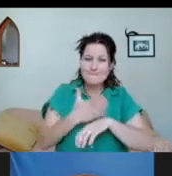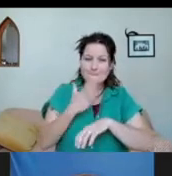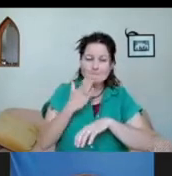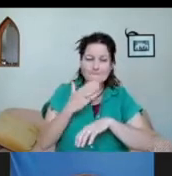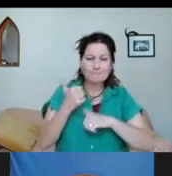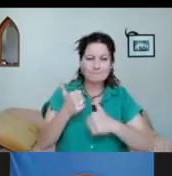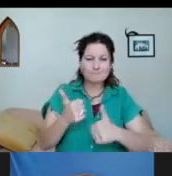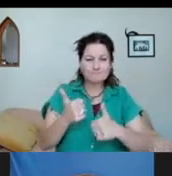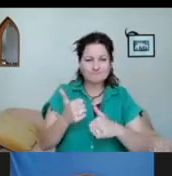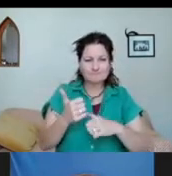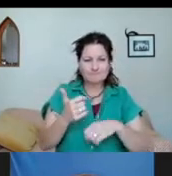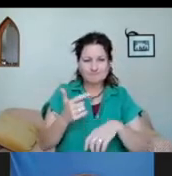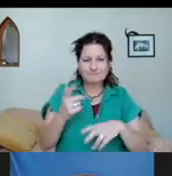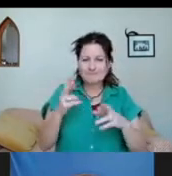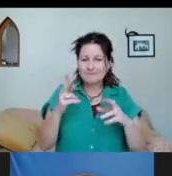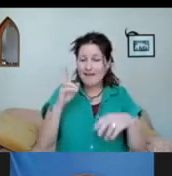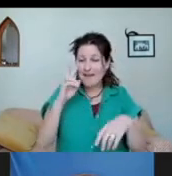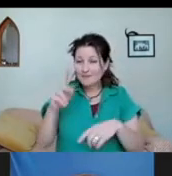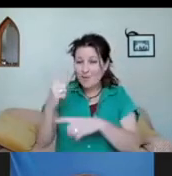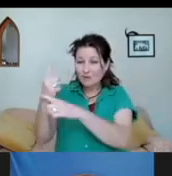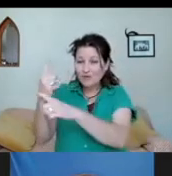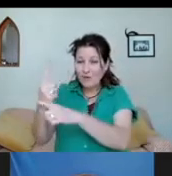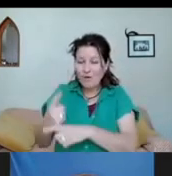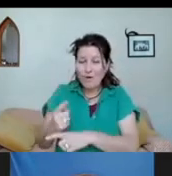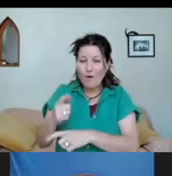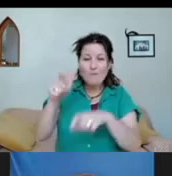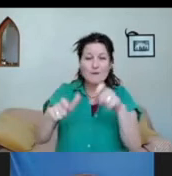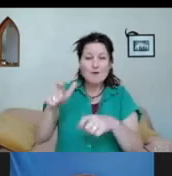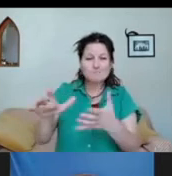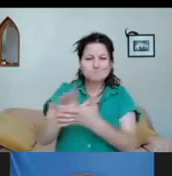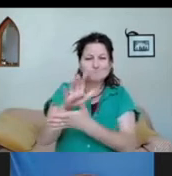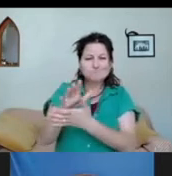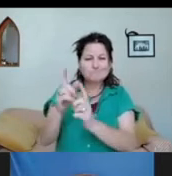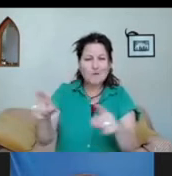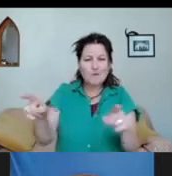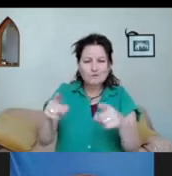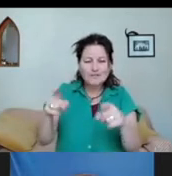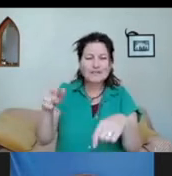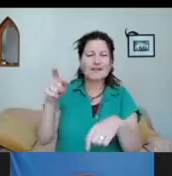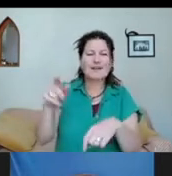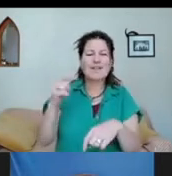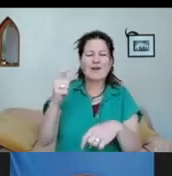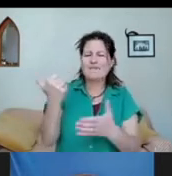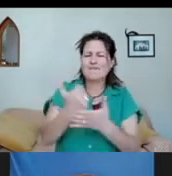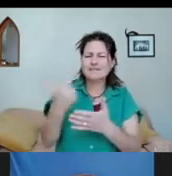I saw people enjoyed the music. It's actually fantastic. It's an heart and soul musician,